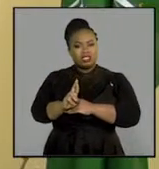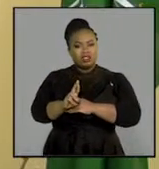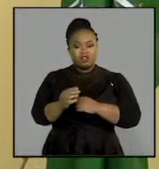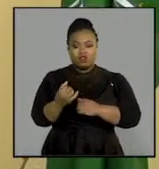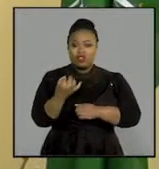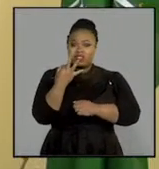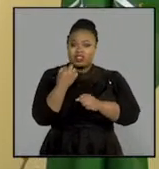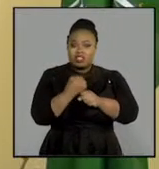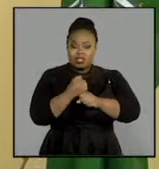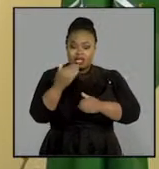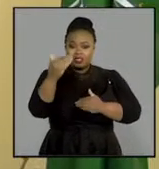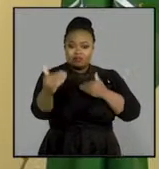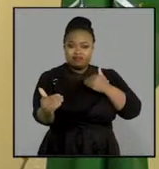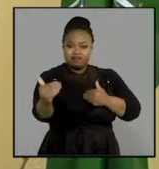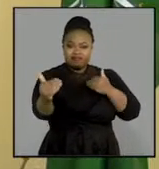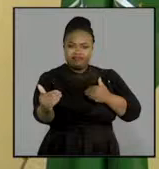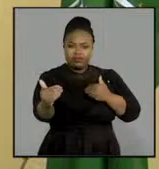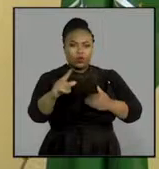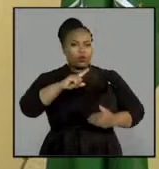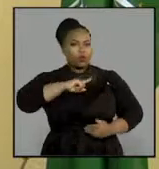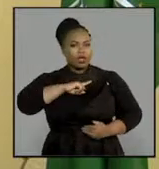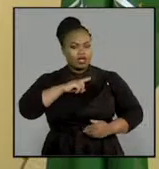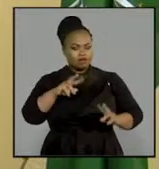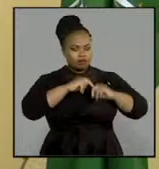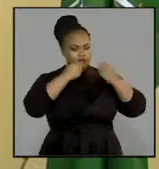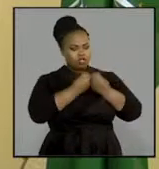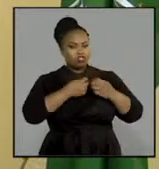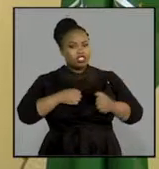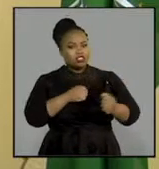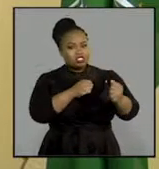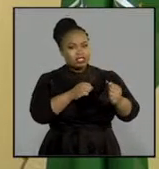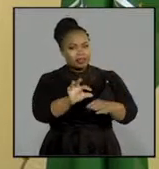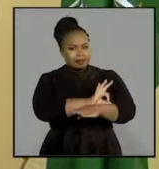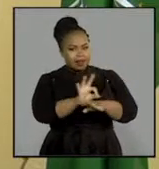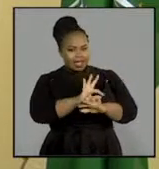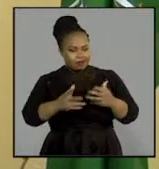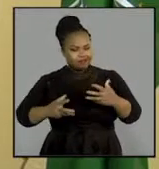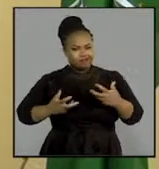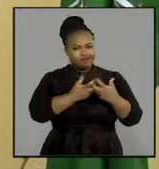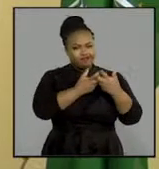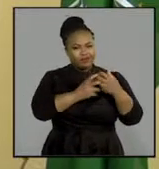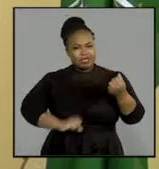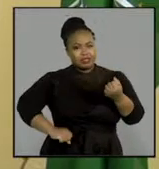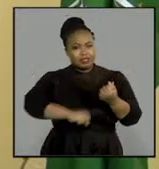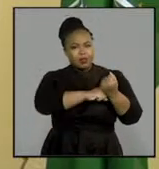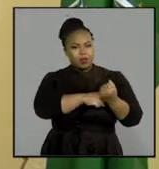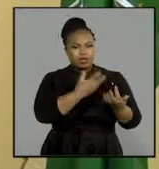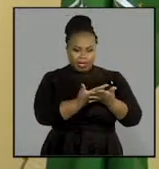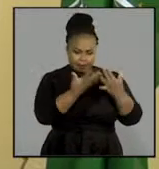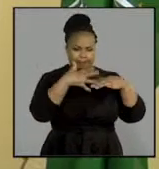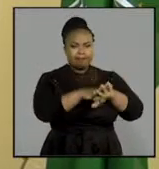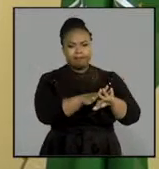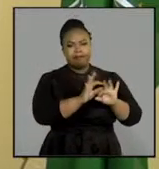next 3 years to support the six pillars of the National Strategic Plan.